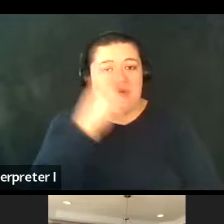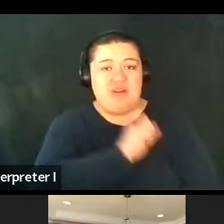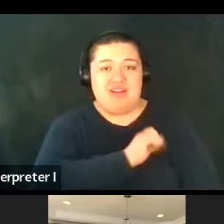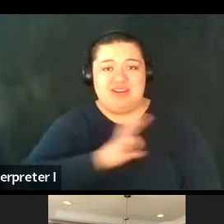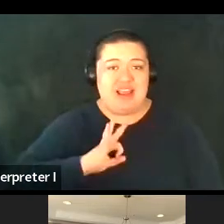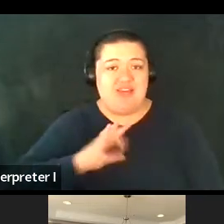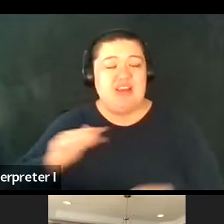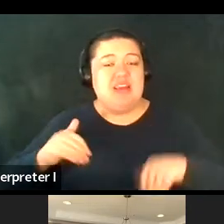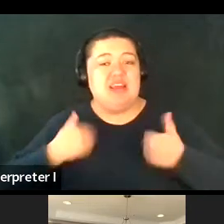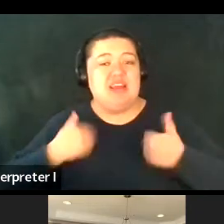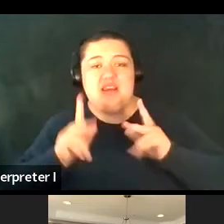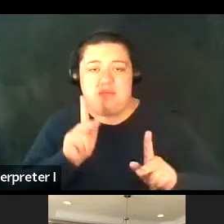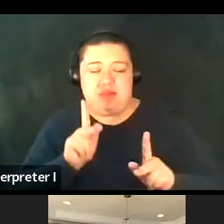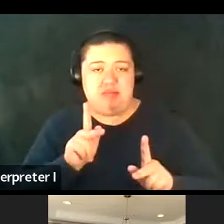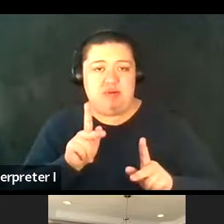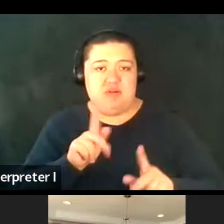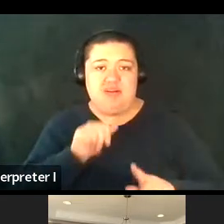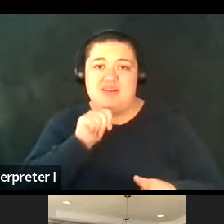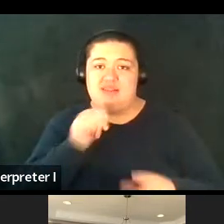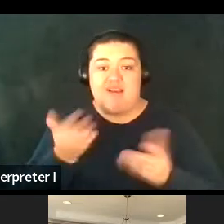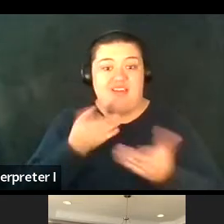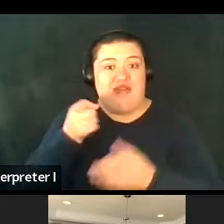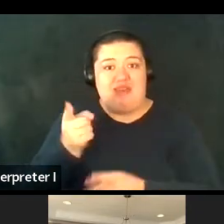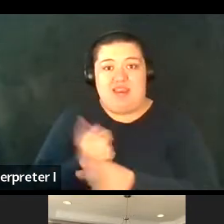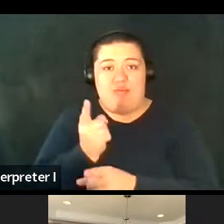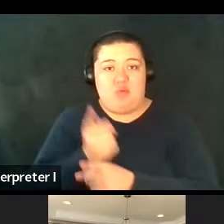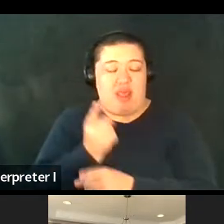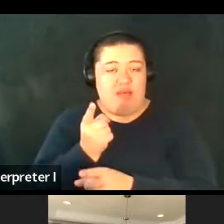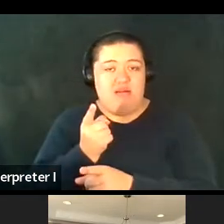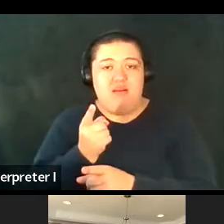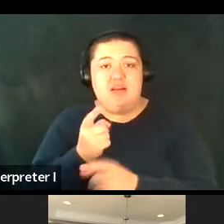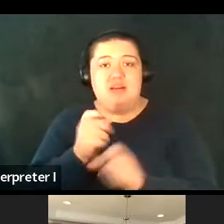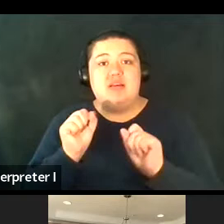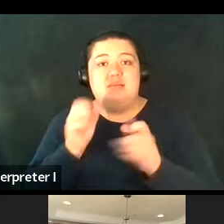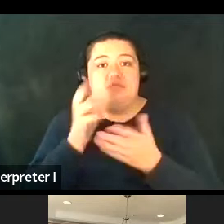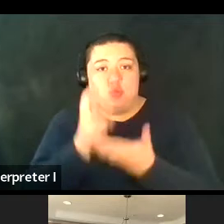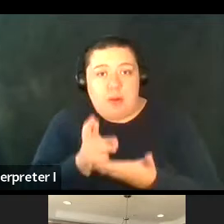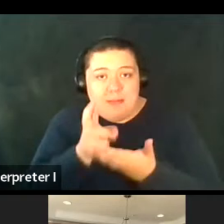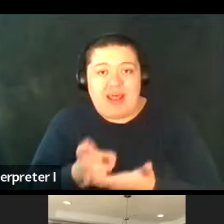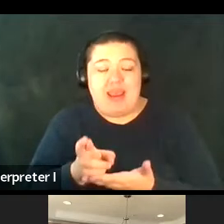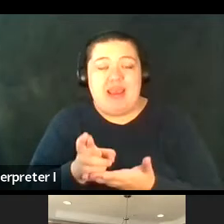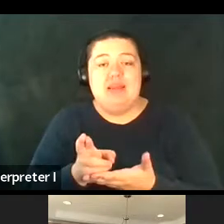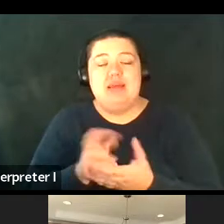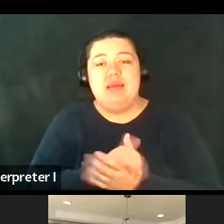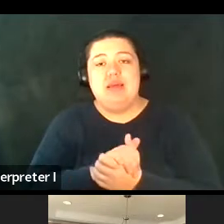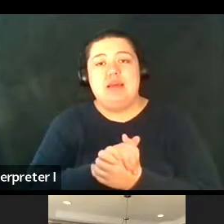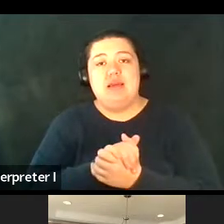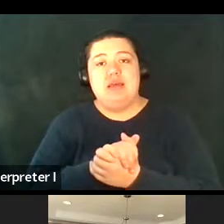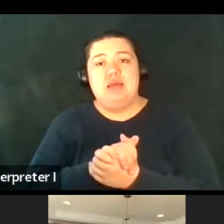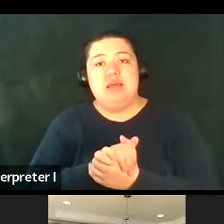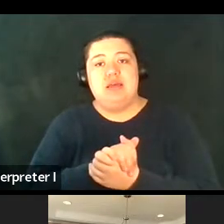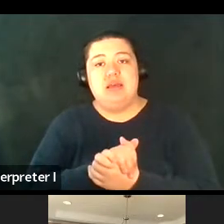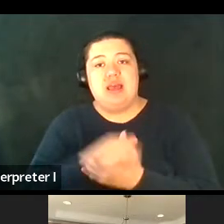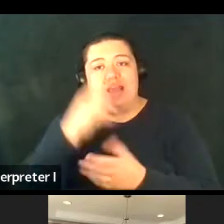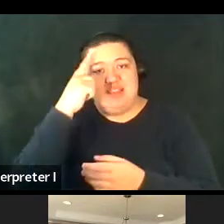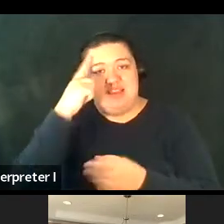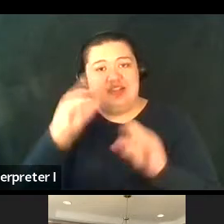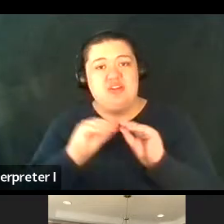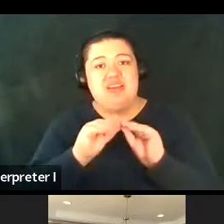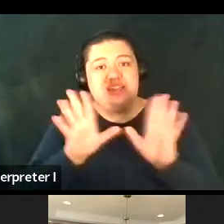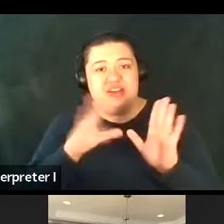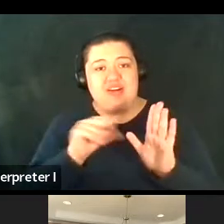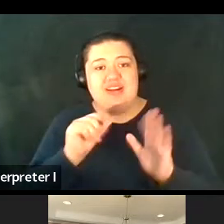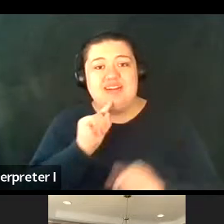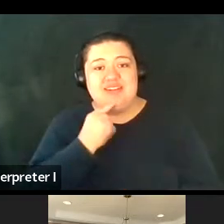for the young people. It doesn't serve them well to be rehabilitated. And so I think there is a clear and pressing